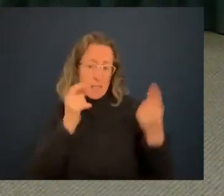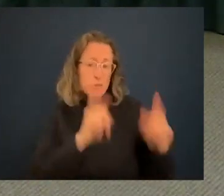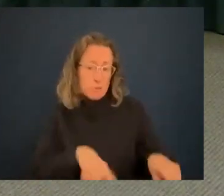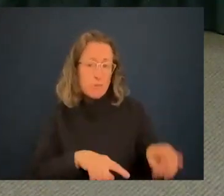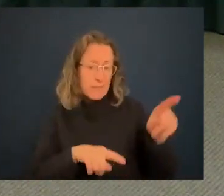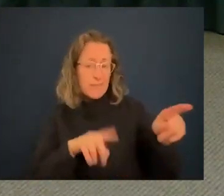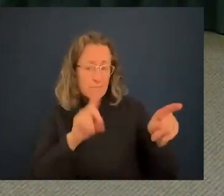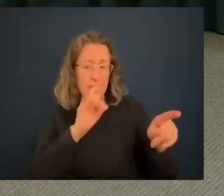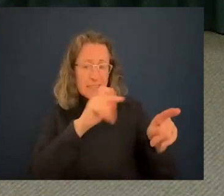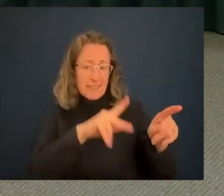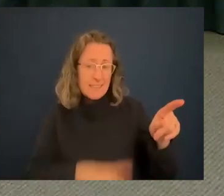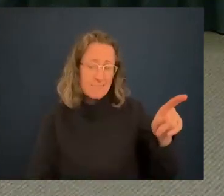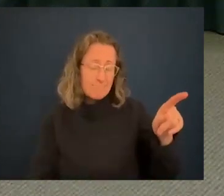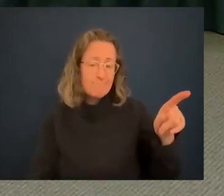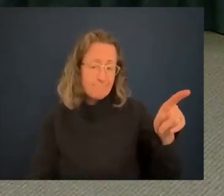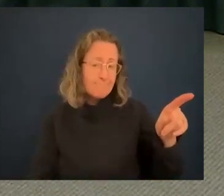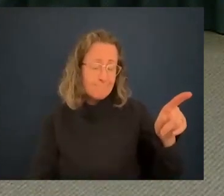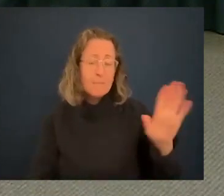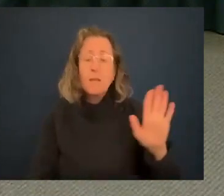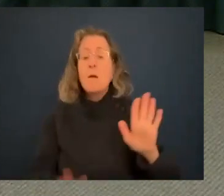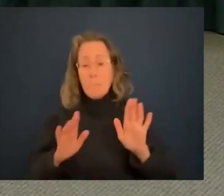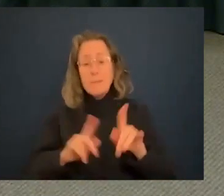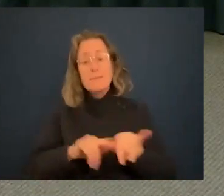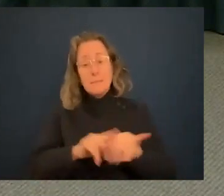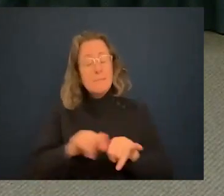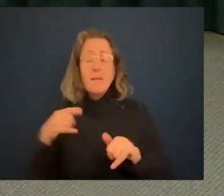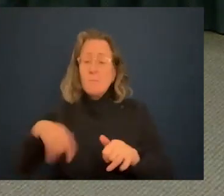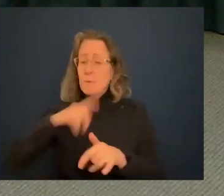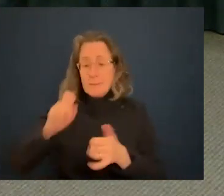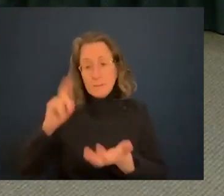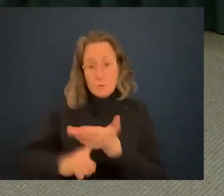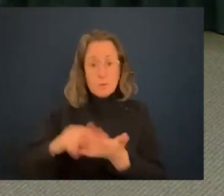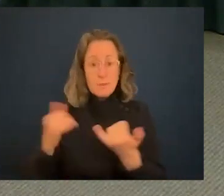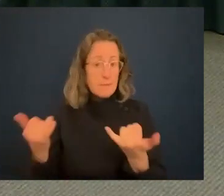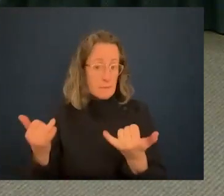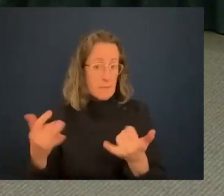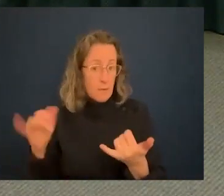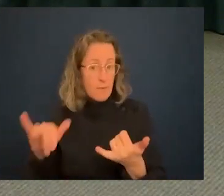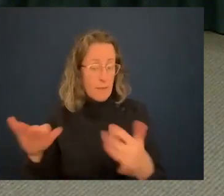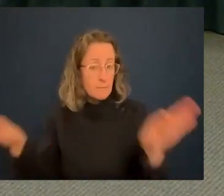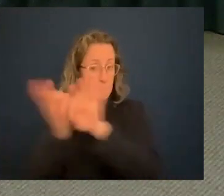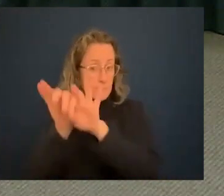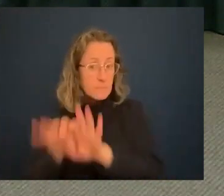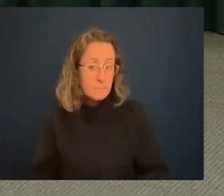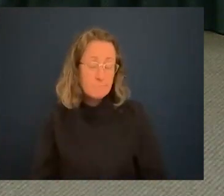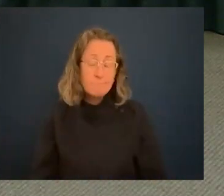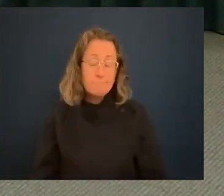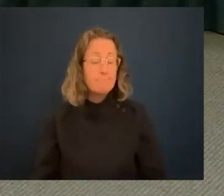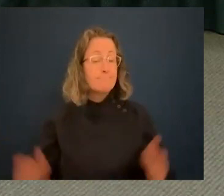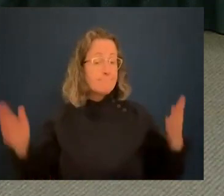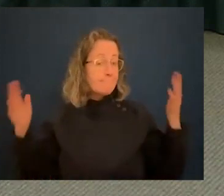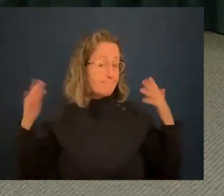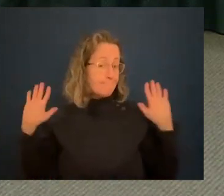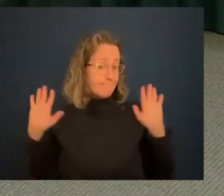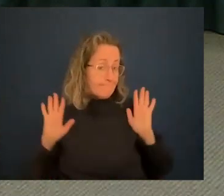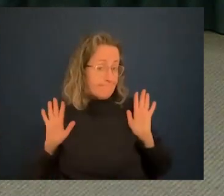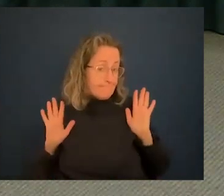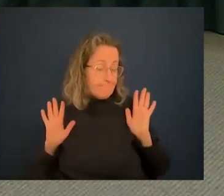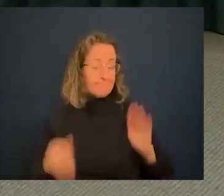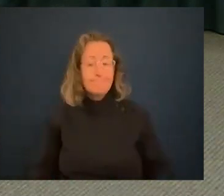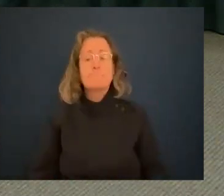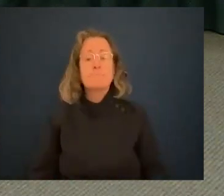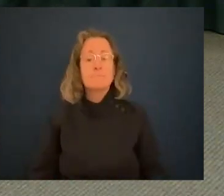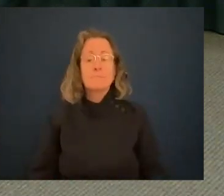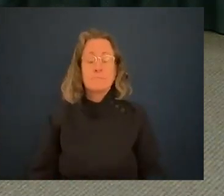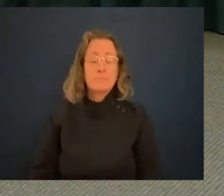I also think it's really important that we discuss it now so um that's all I've got on it um other board